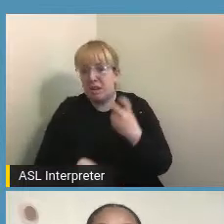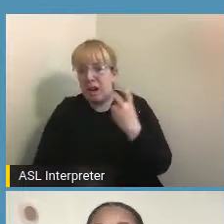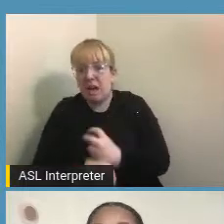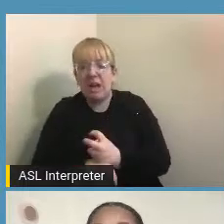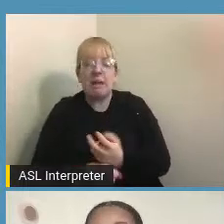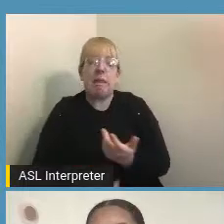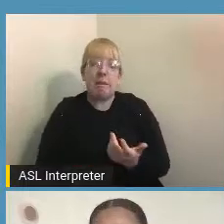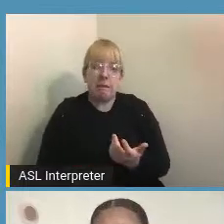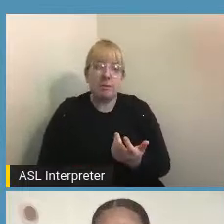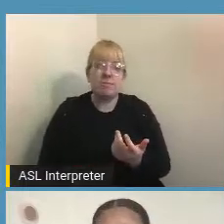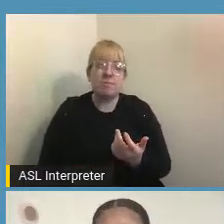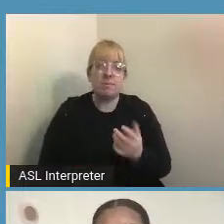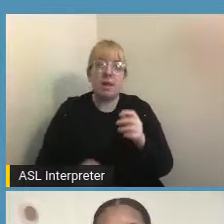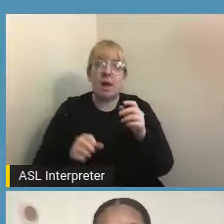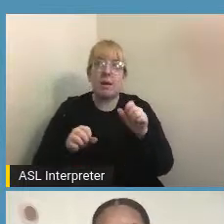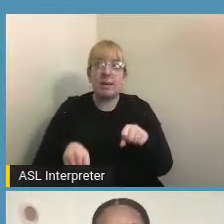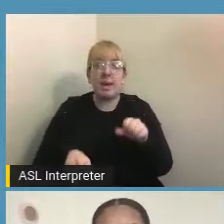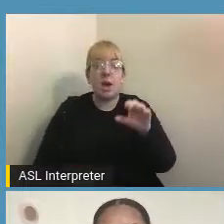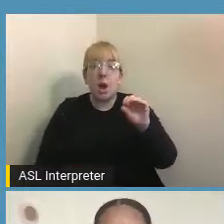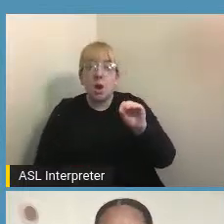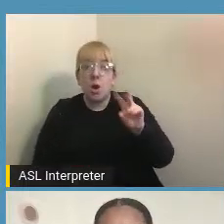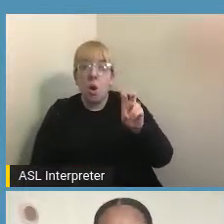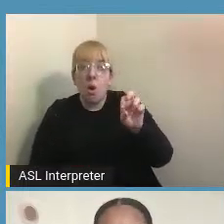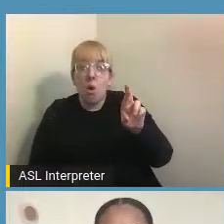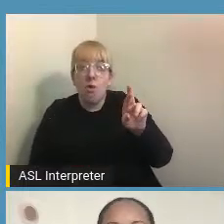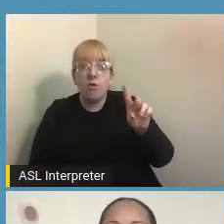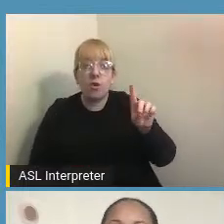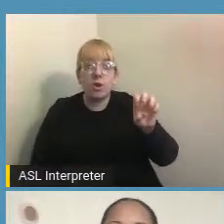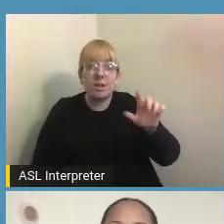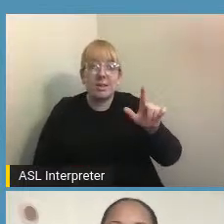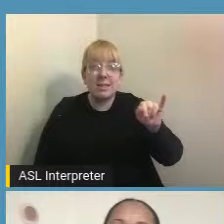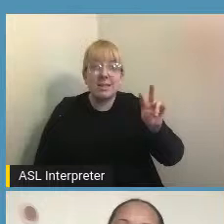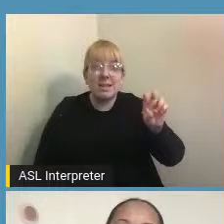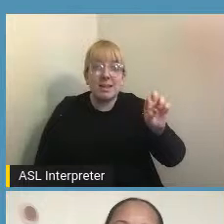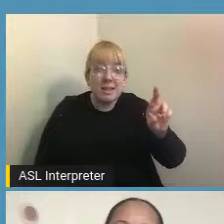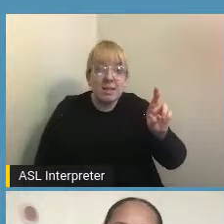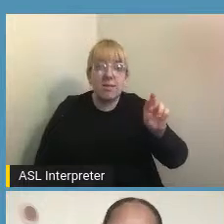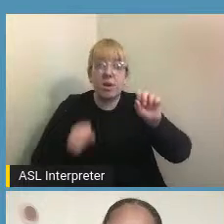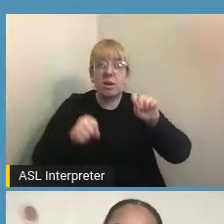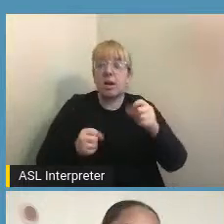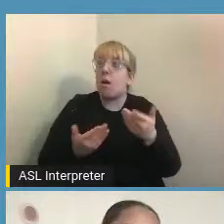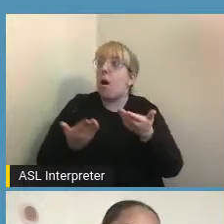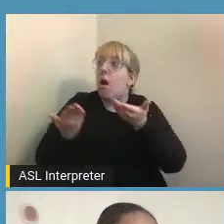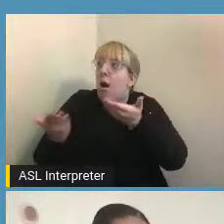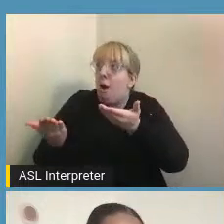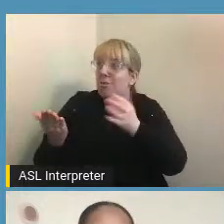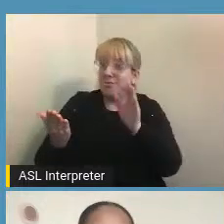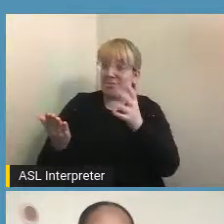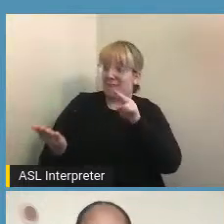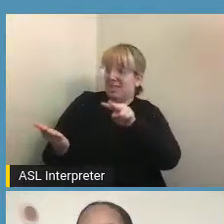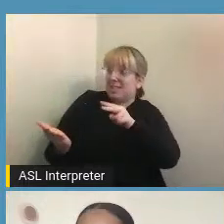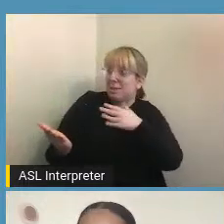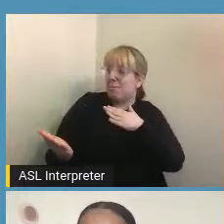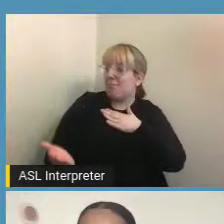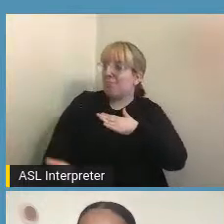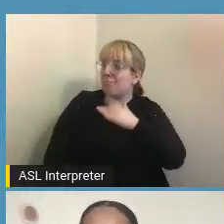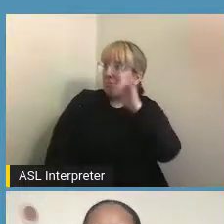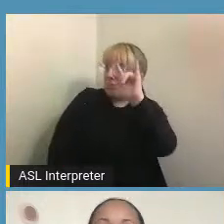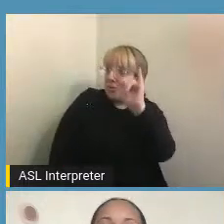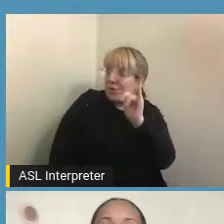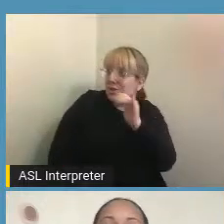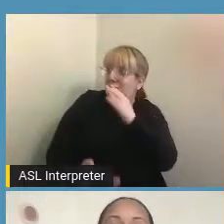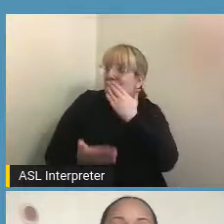I can over deliver on what I promised, then that not only does it make you look good in your colleagues'